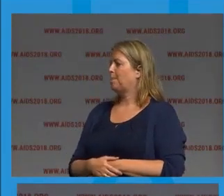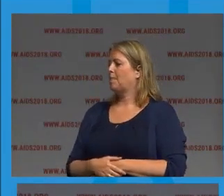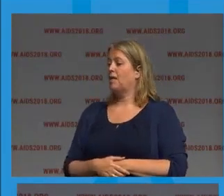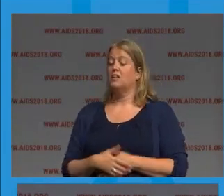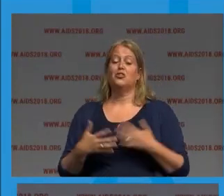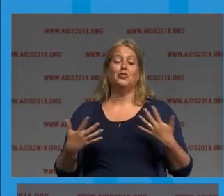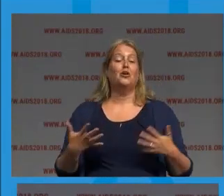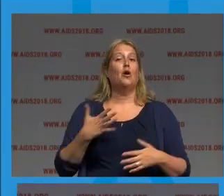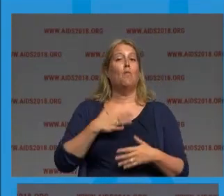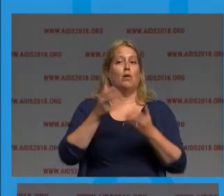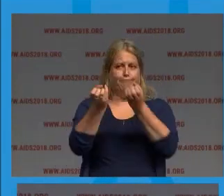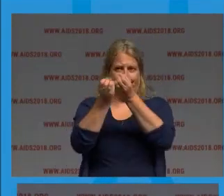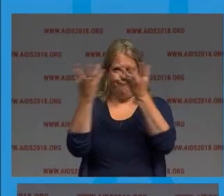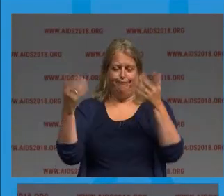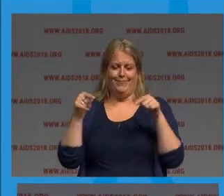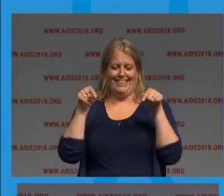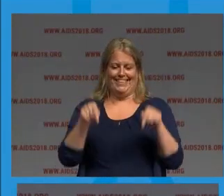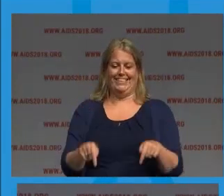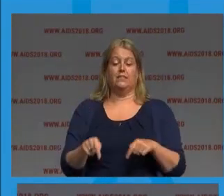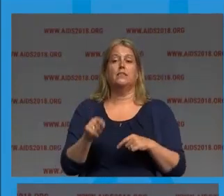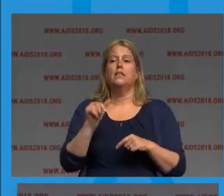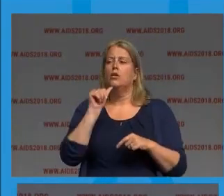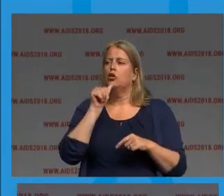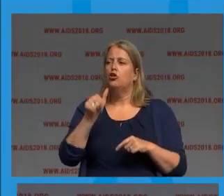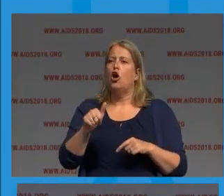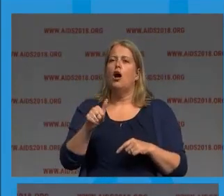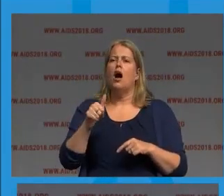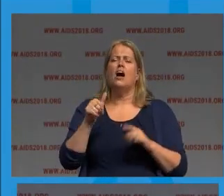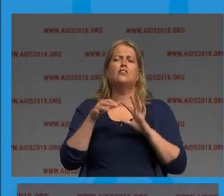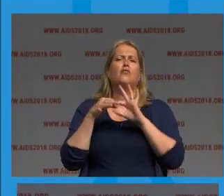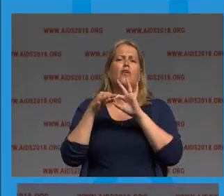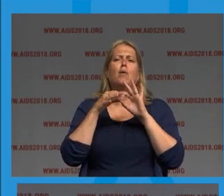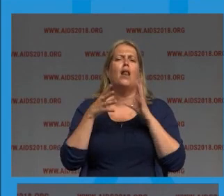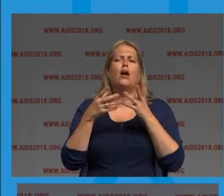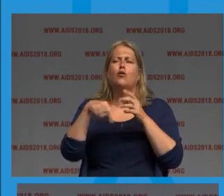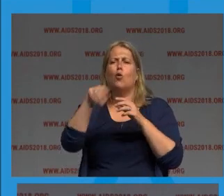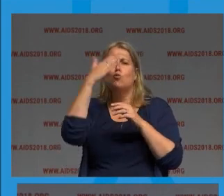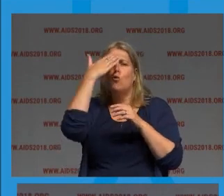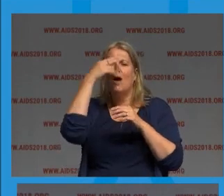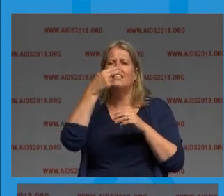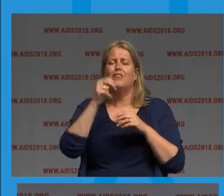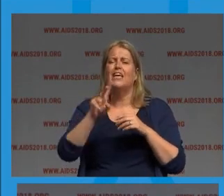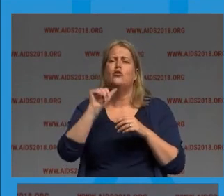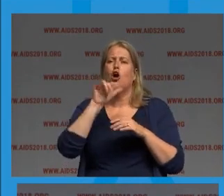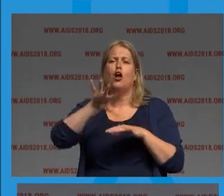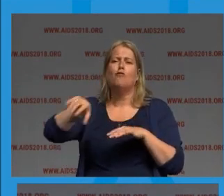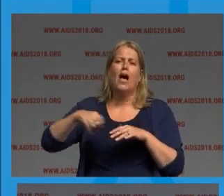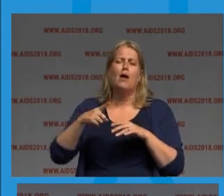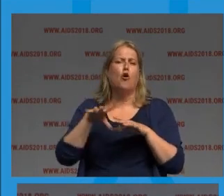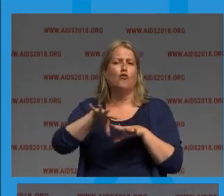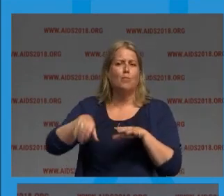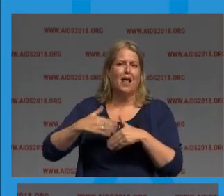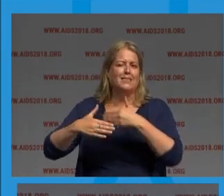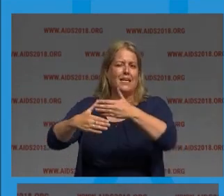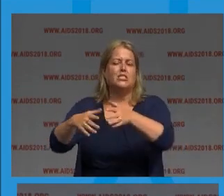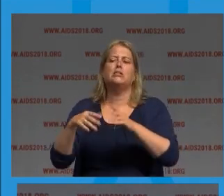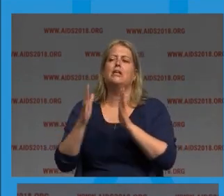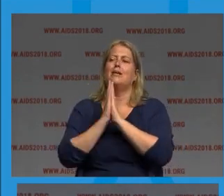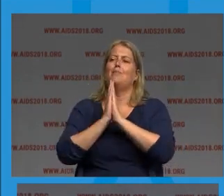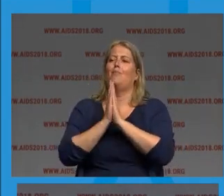And so I wanted to leave you with this. If you're not familiar with HIV is not a crime or HIV criminalization in any instance, please visit